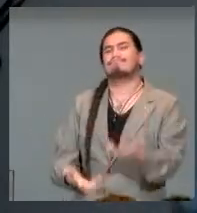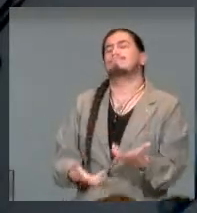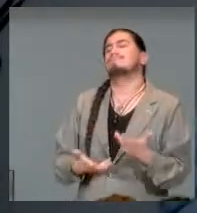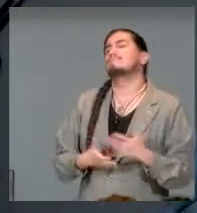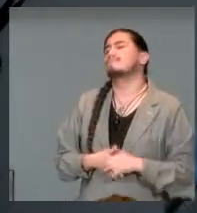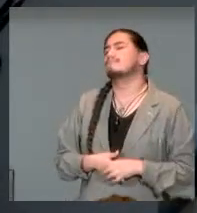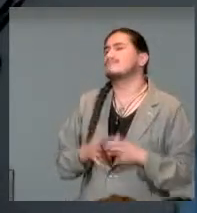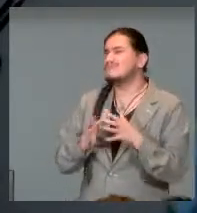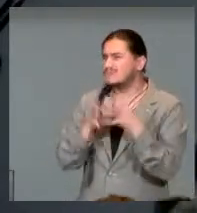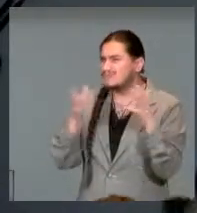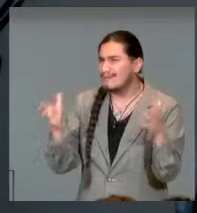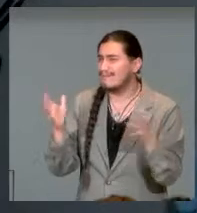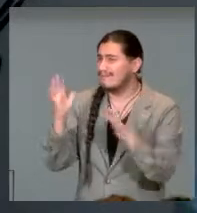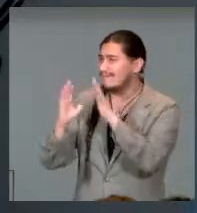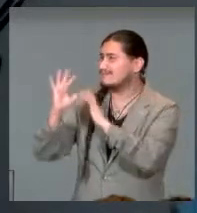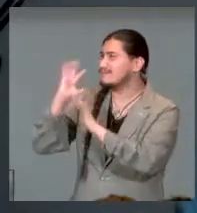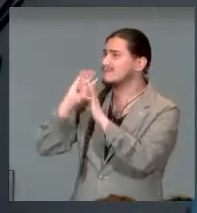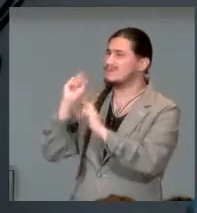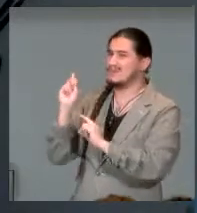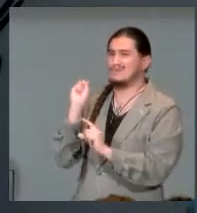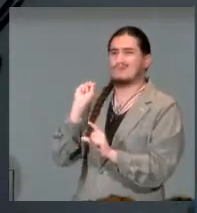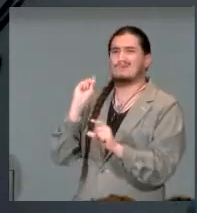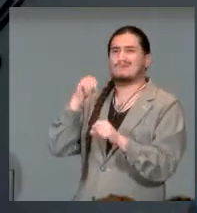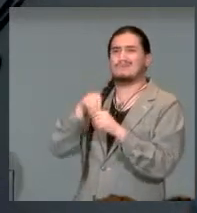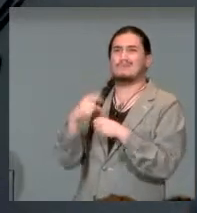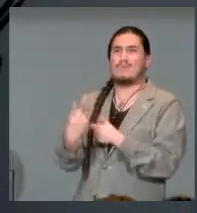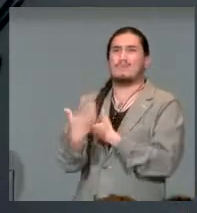too many ancestors in a room.